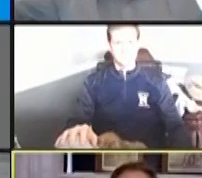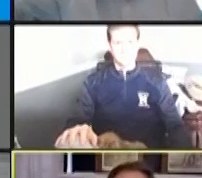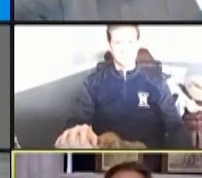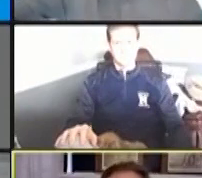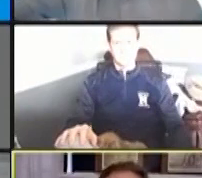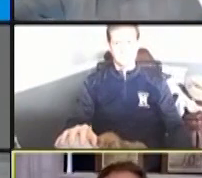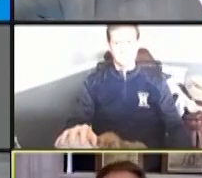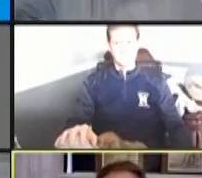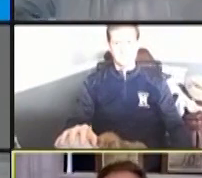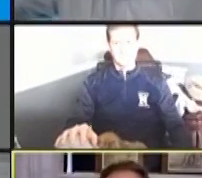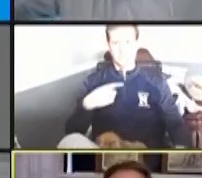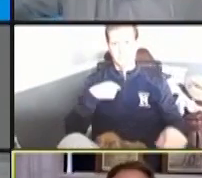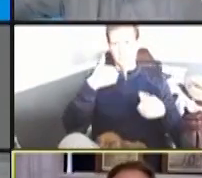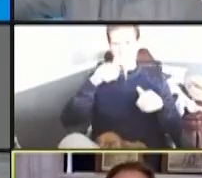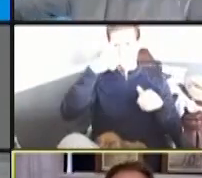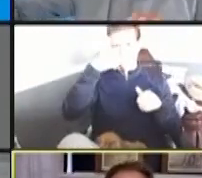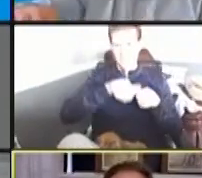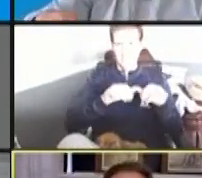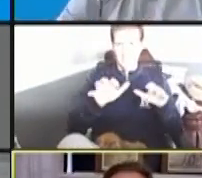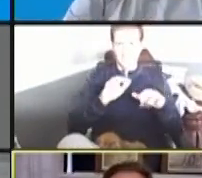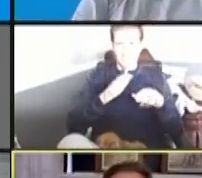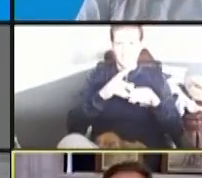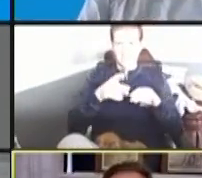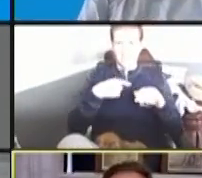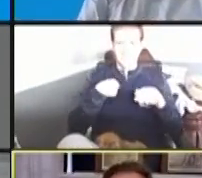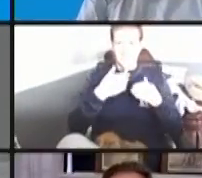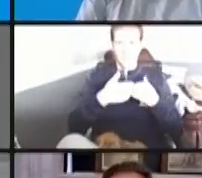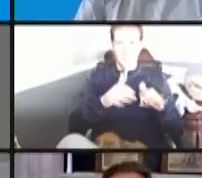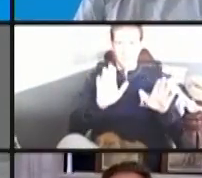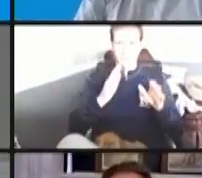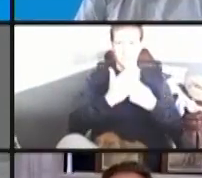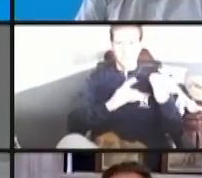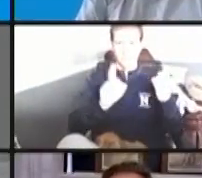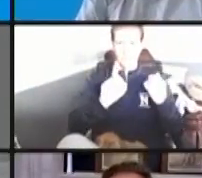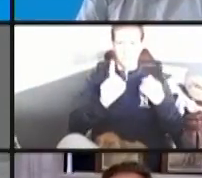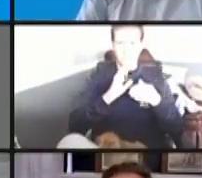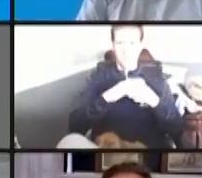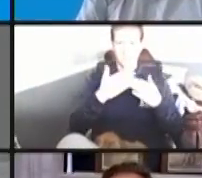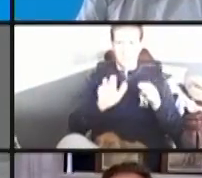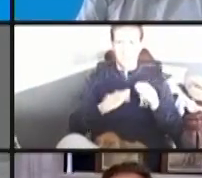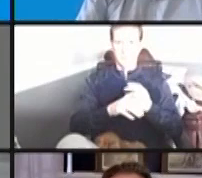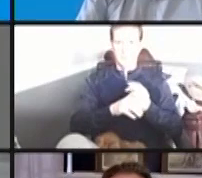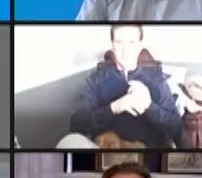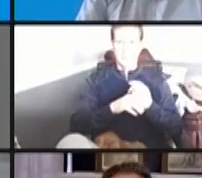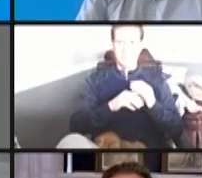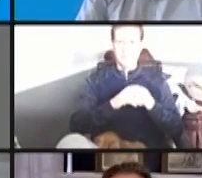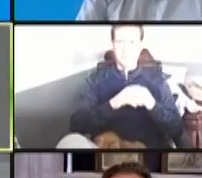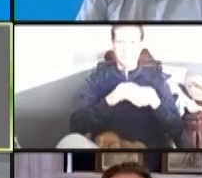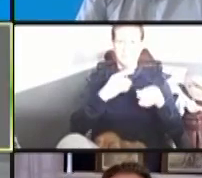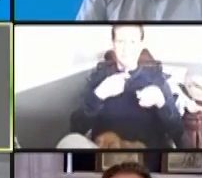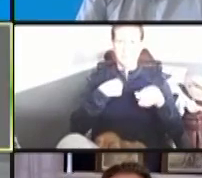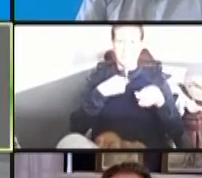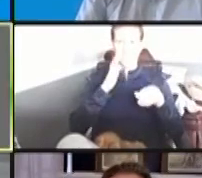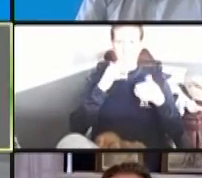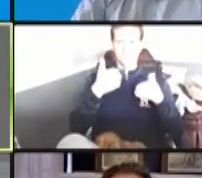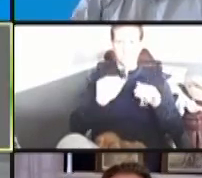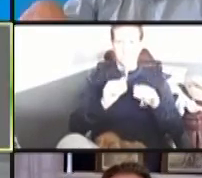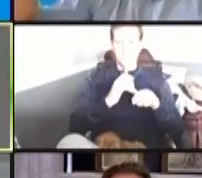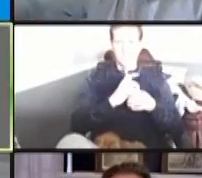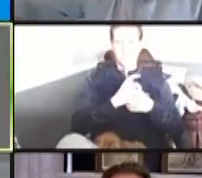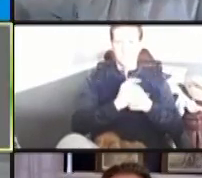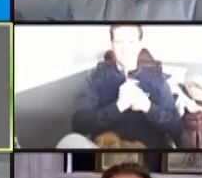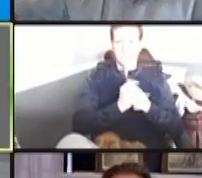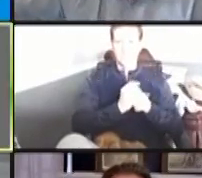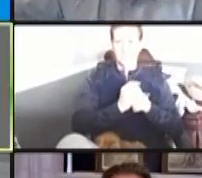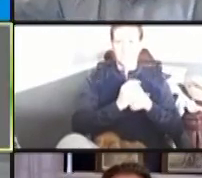I'm trying to remember the action. Honestly, I got lost somewhere along the way. I'll take a shot at it.